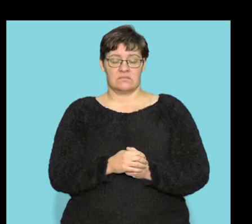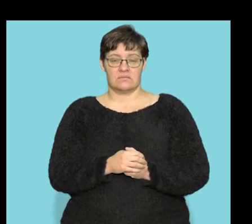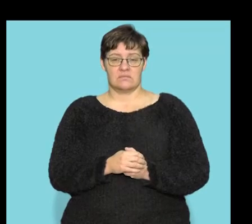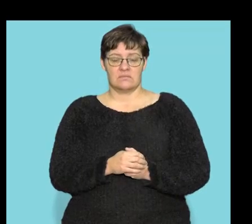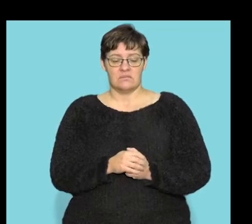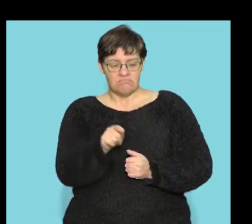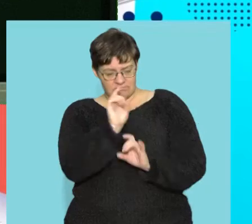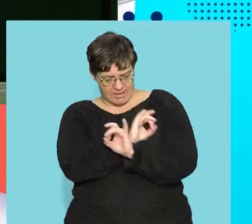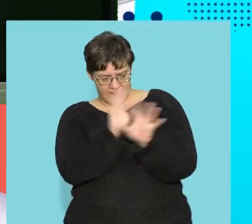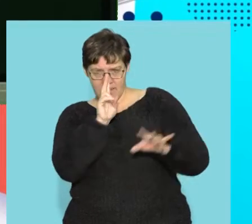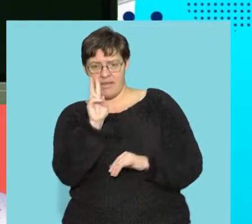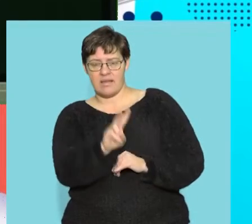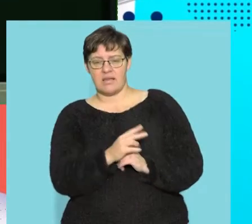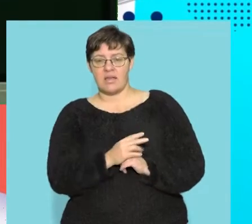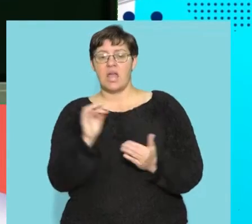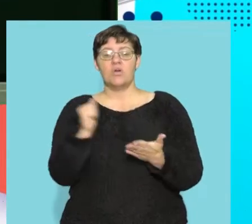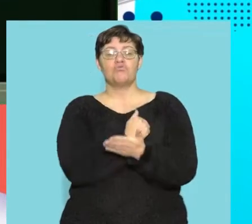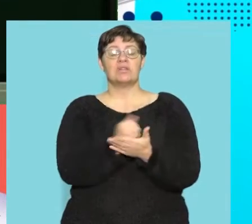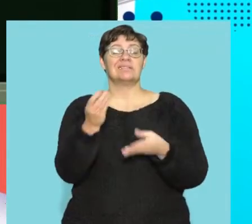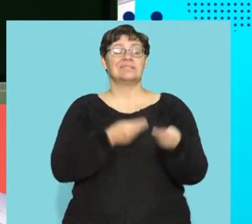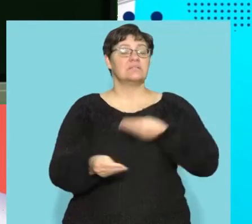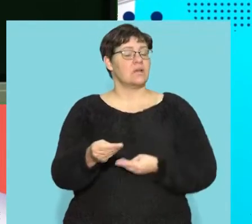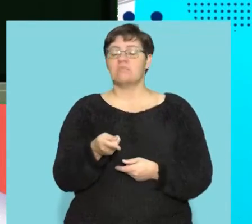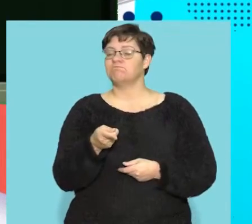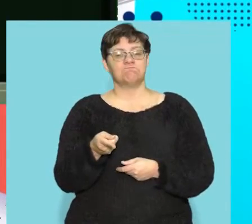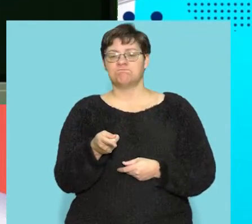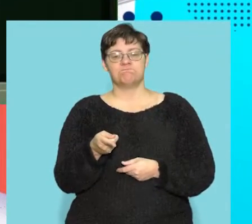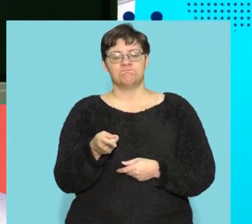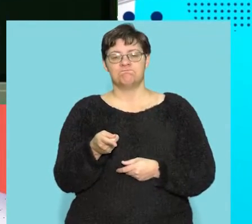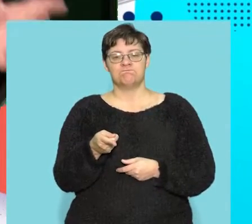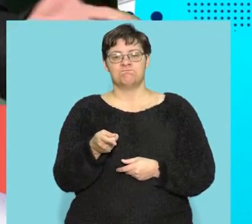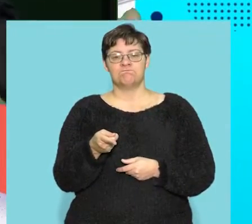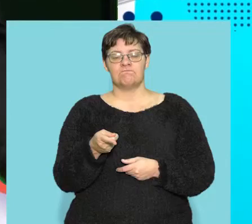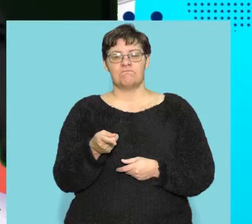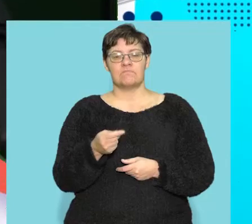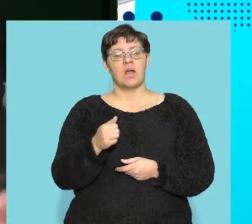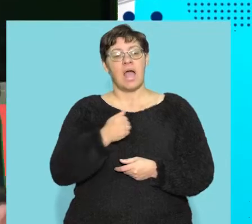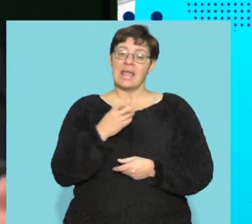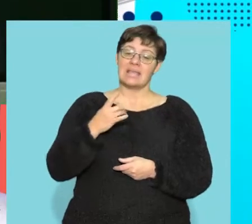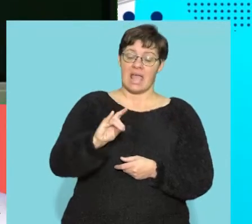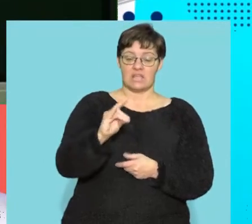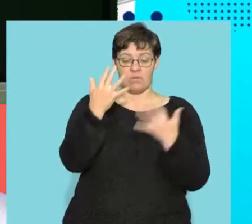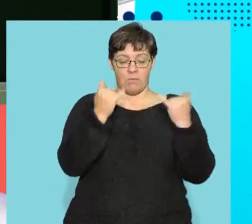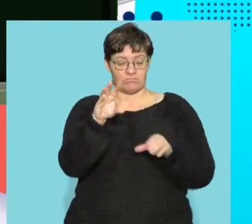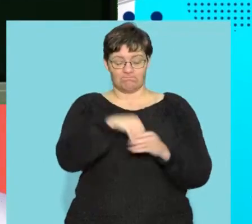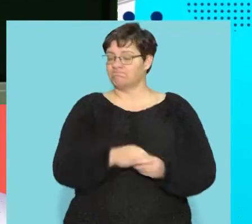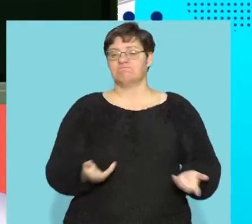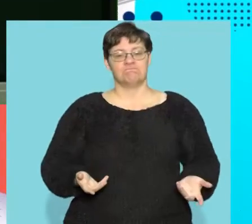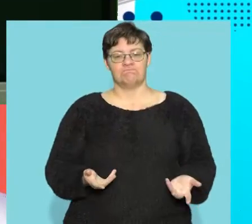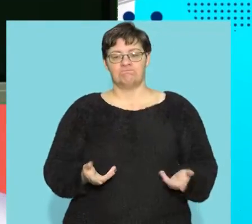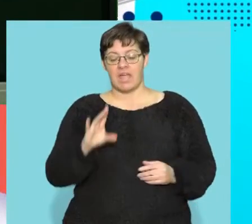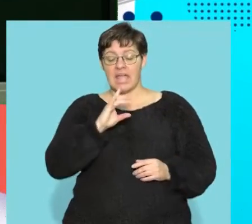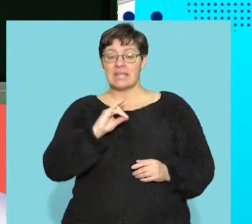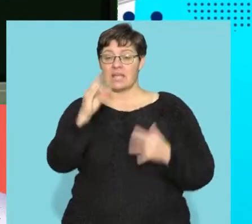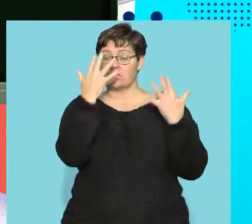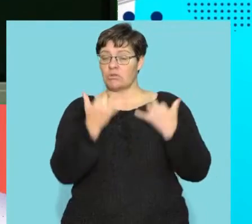Clearly you can see credit transactions do not feature in my cash budget. Why? A cash